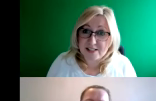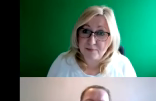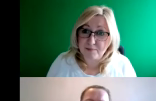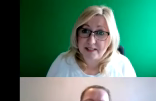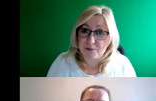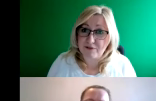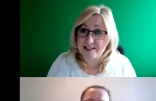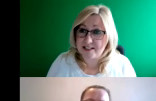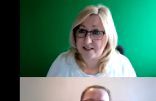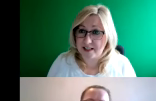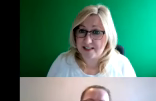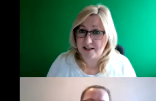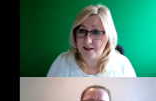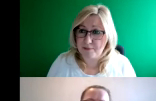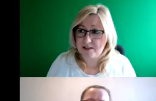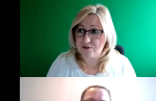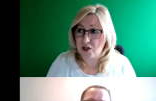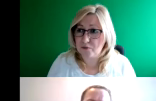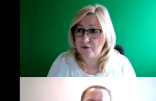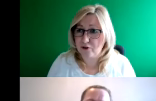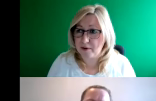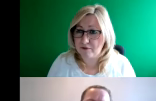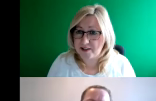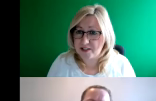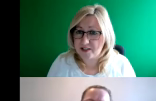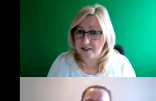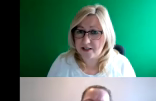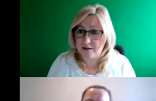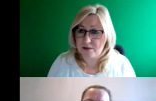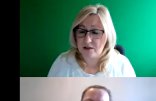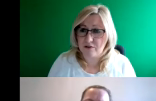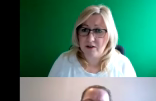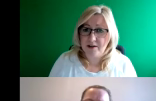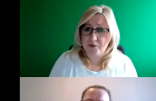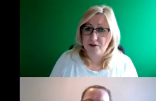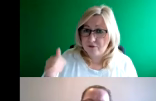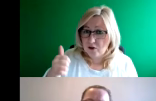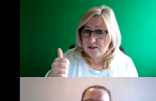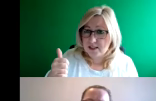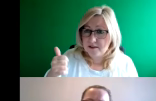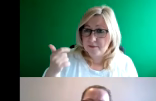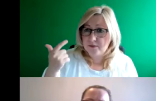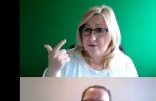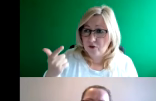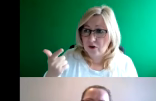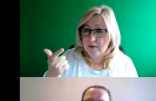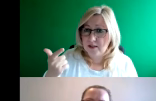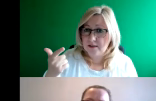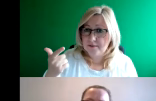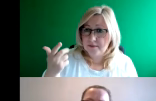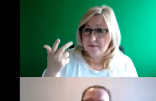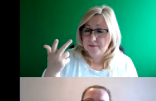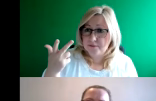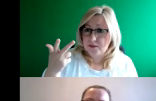So that's the piece where register kicks in, right? Because you've talked before about register in terms of frozen,